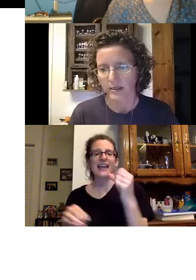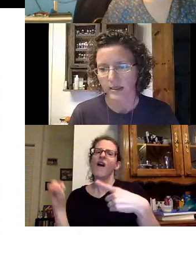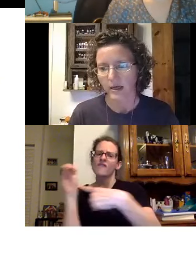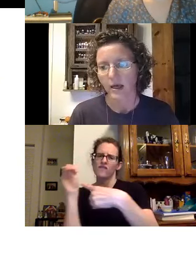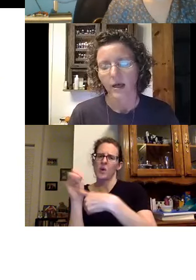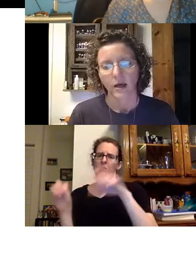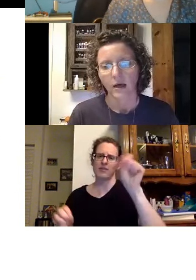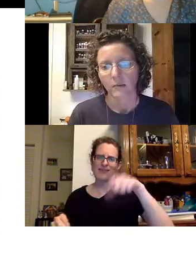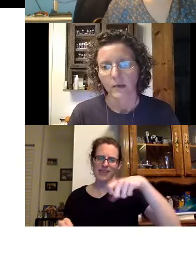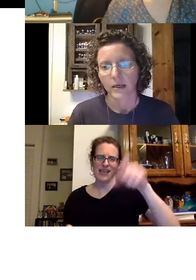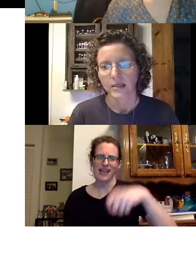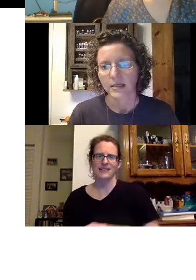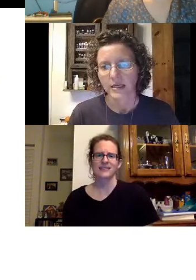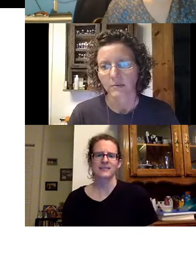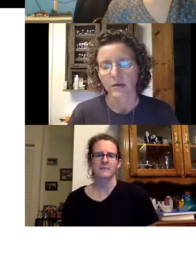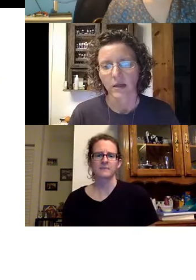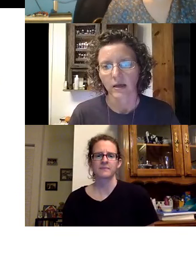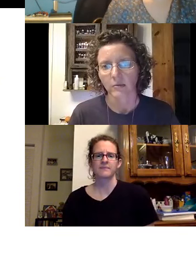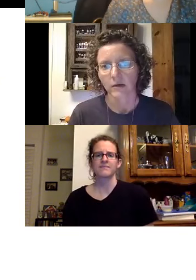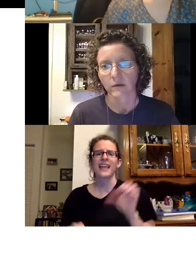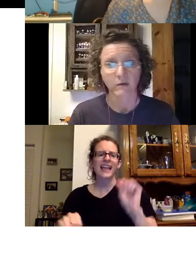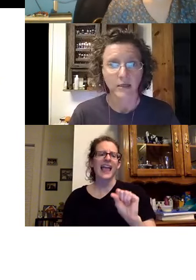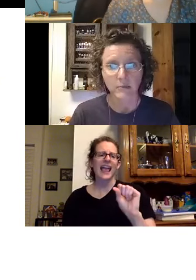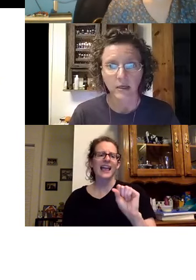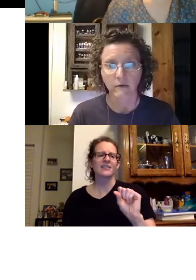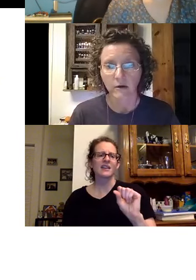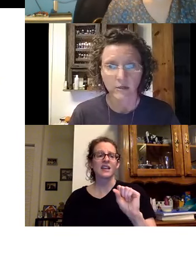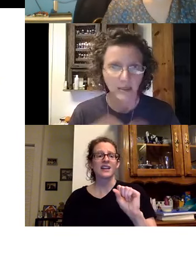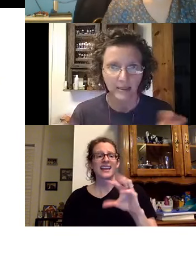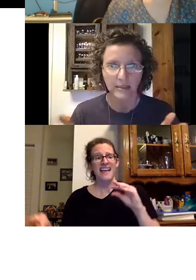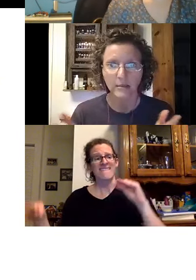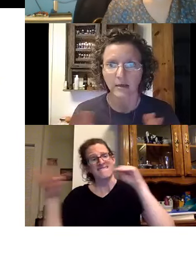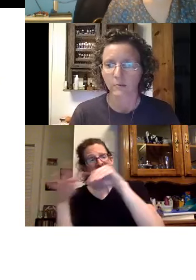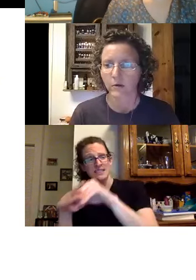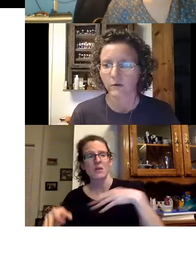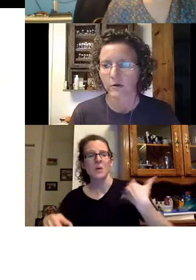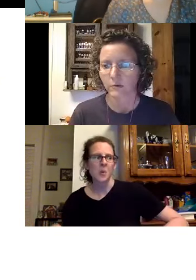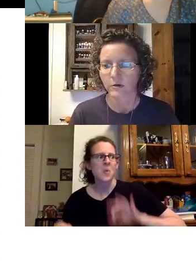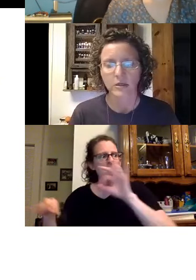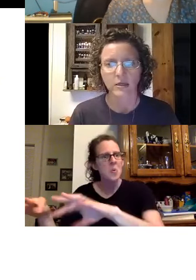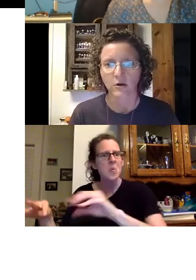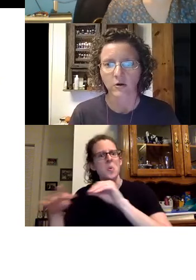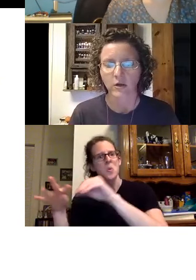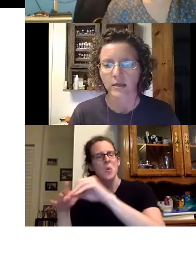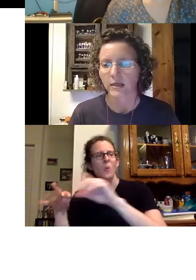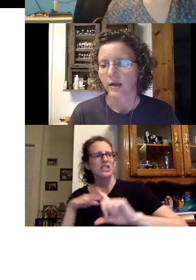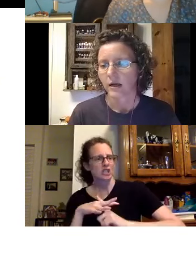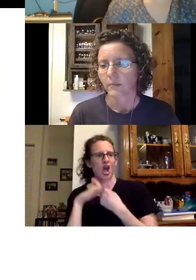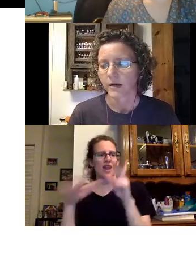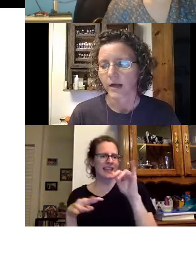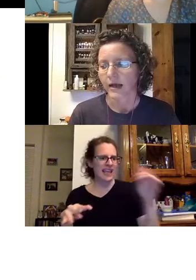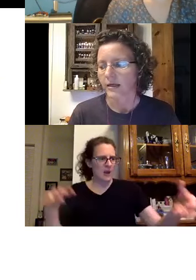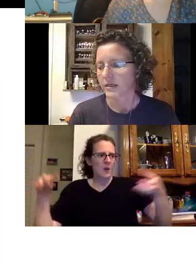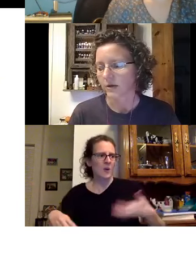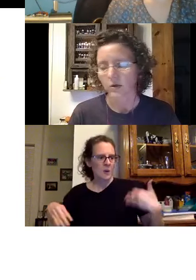Corky said. It can seem like a bit of an investment at first, and it is when you first purchase that starter kit.